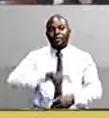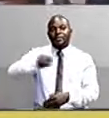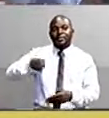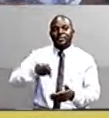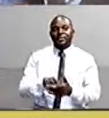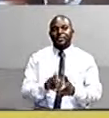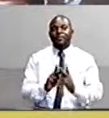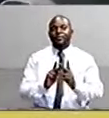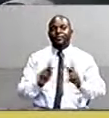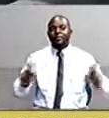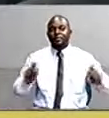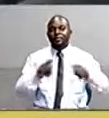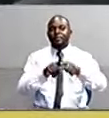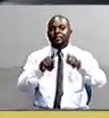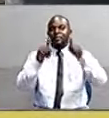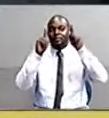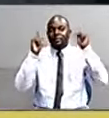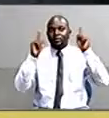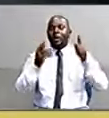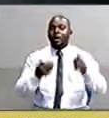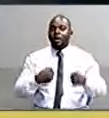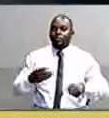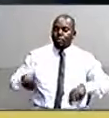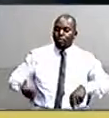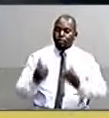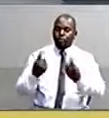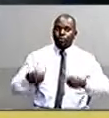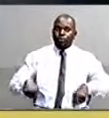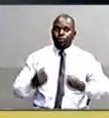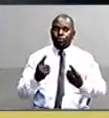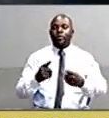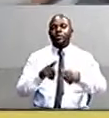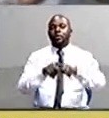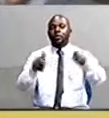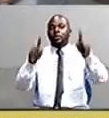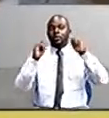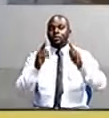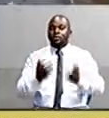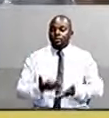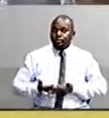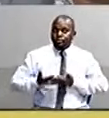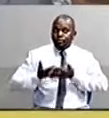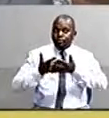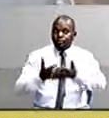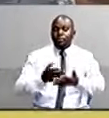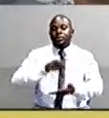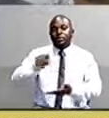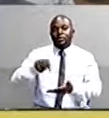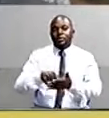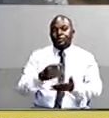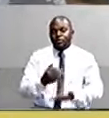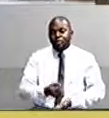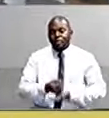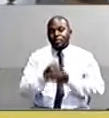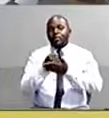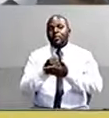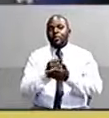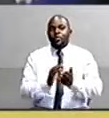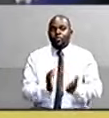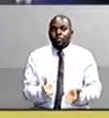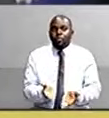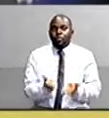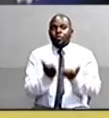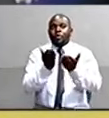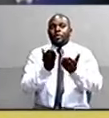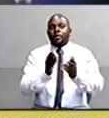Makerere University because they have had conflicts at the university. Nawangwe also revealed that the center will help the country in promoting peace.